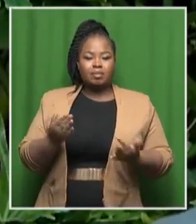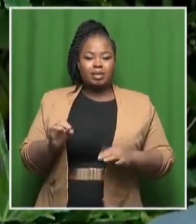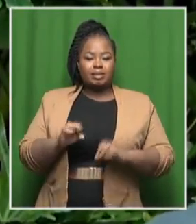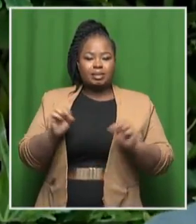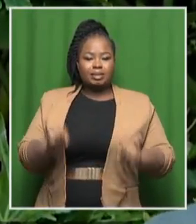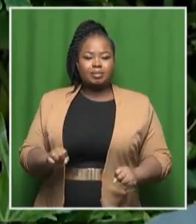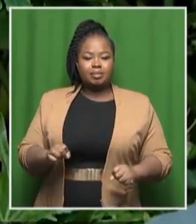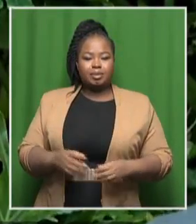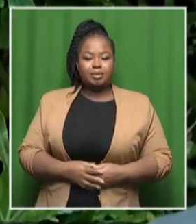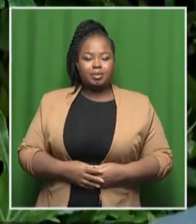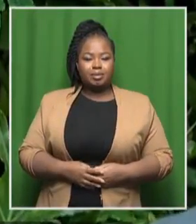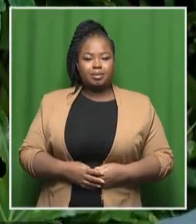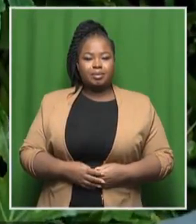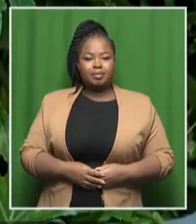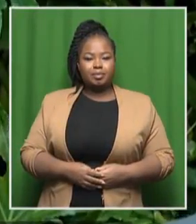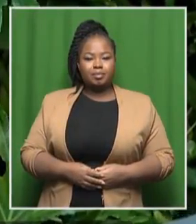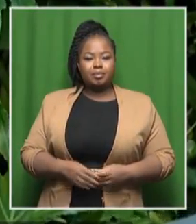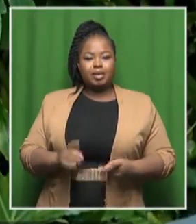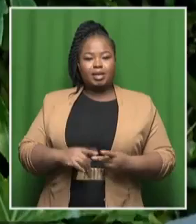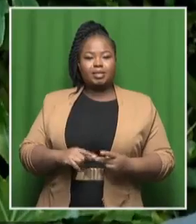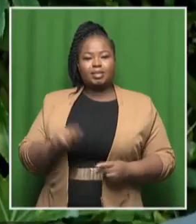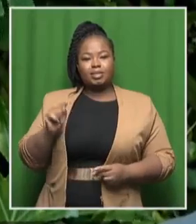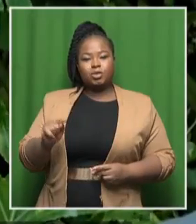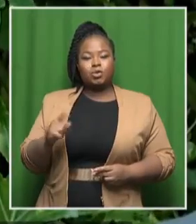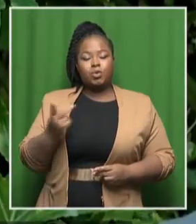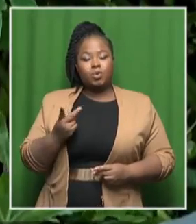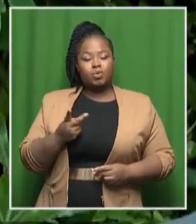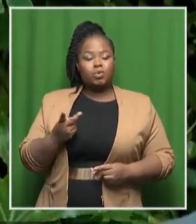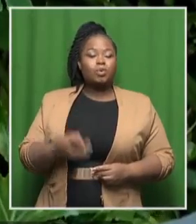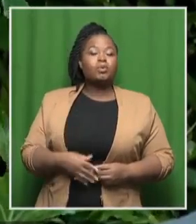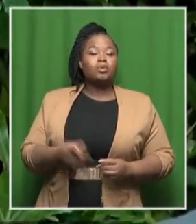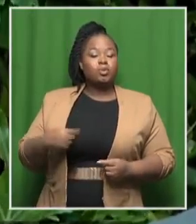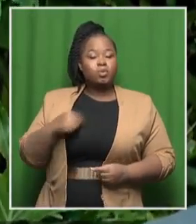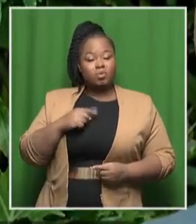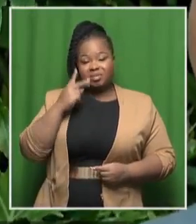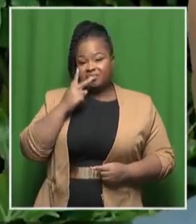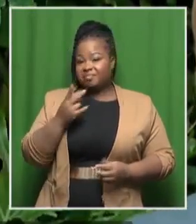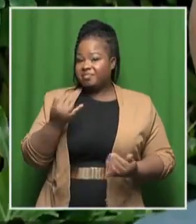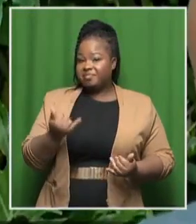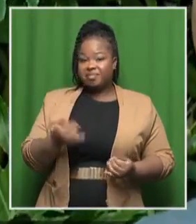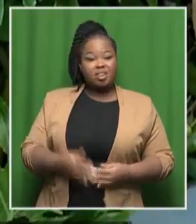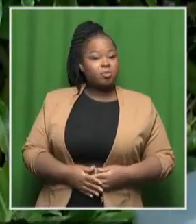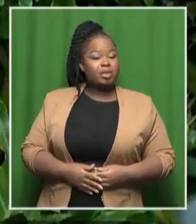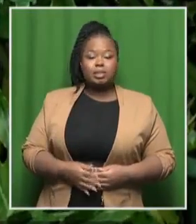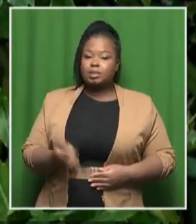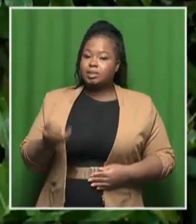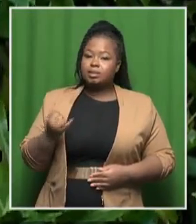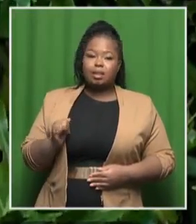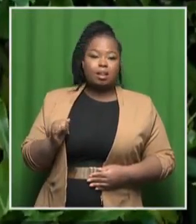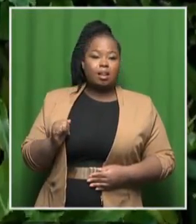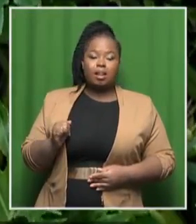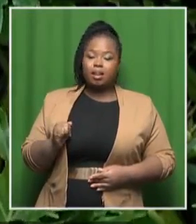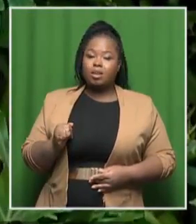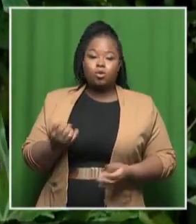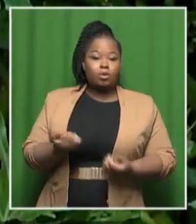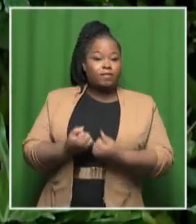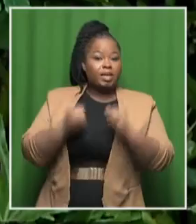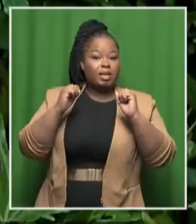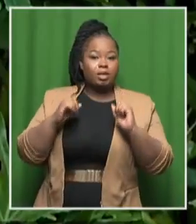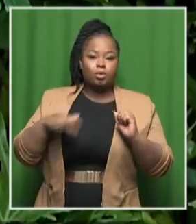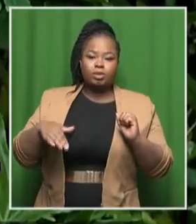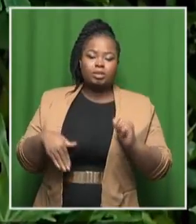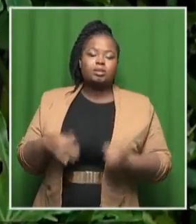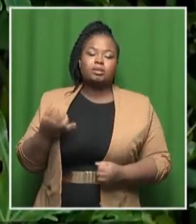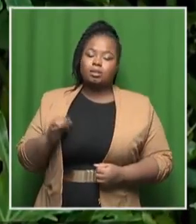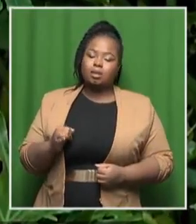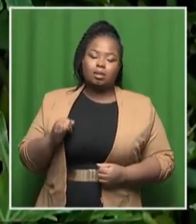NMBM. With that in mind, we realize that we're not out of the wood yet, and we still have to dedicate our